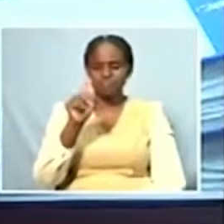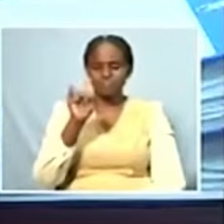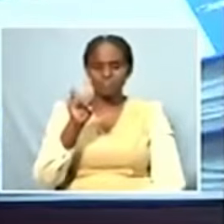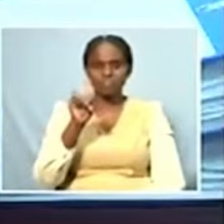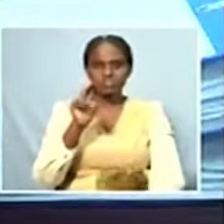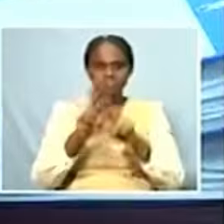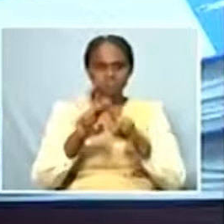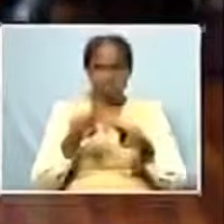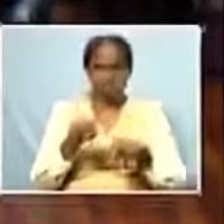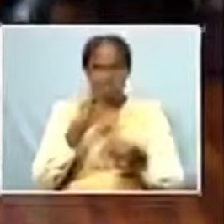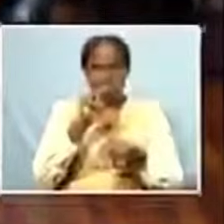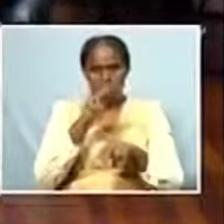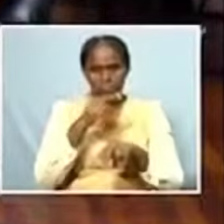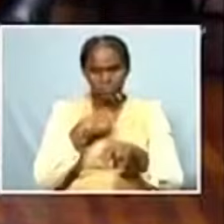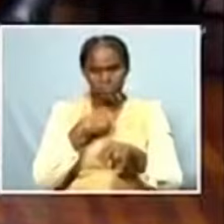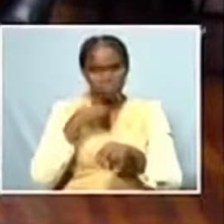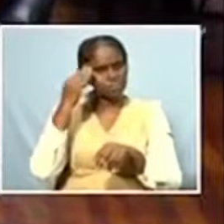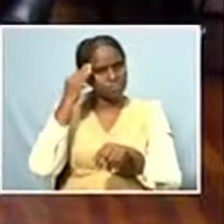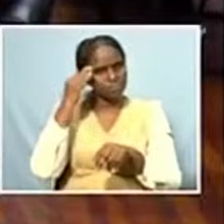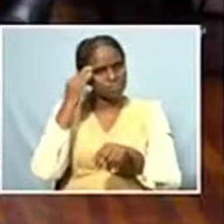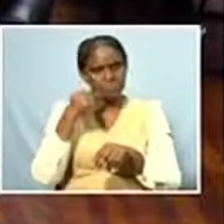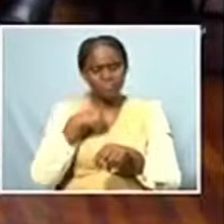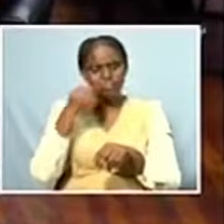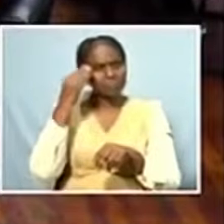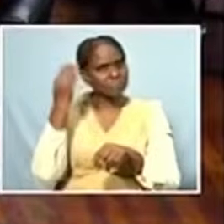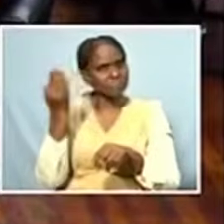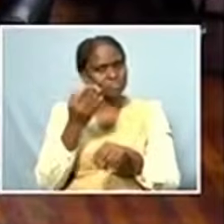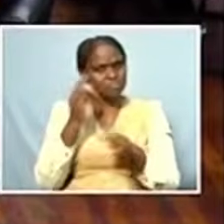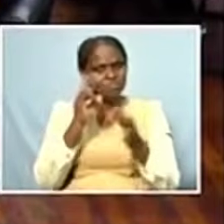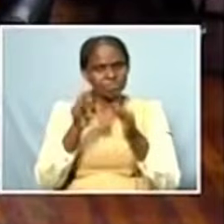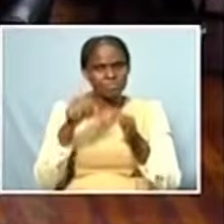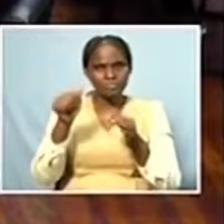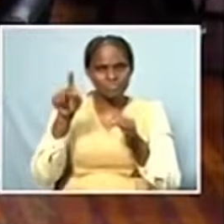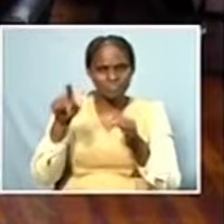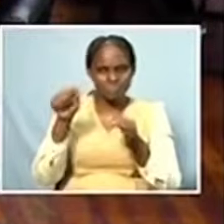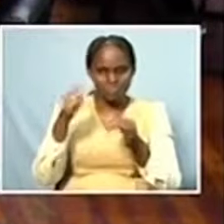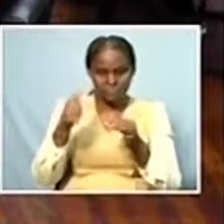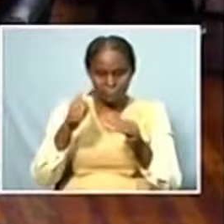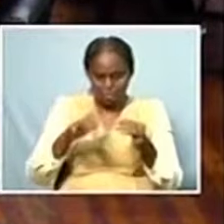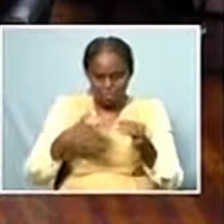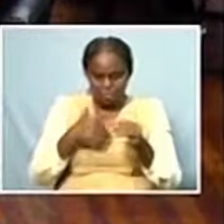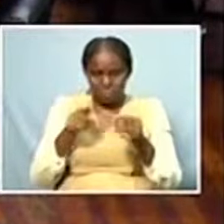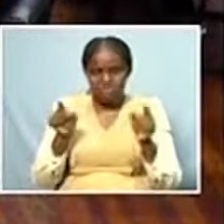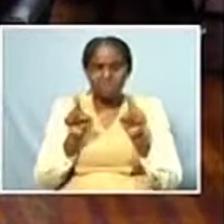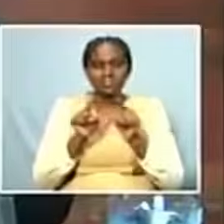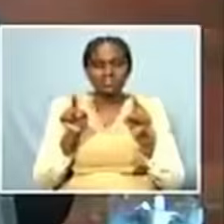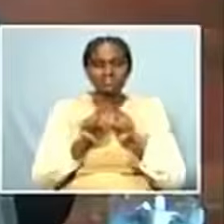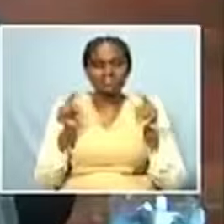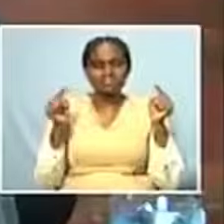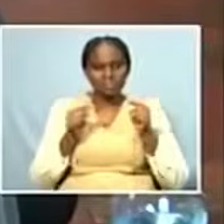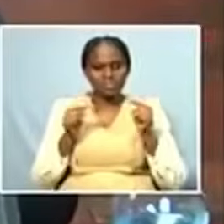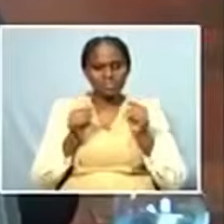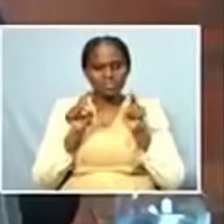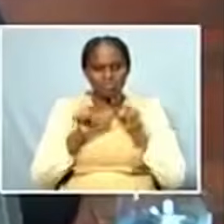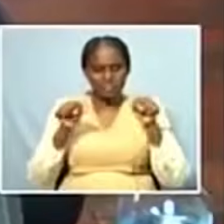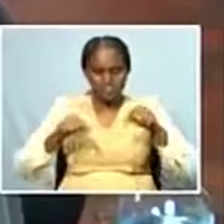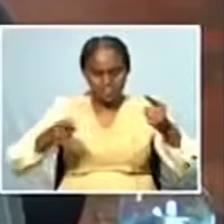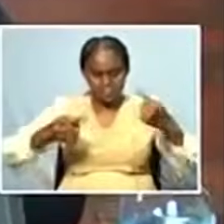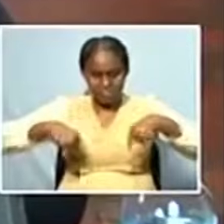Mr. Chairman, I don't know if the PS is feeling the same pain as this